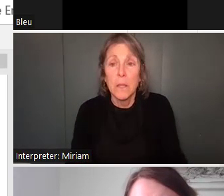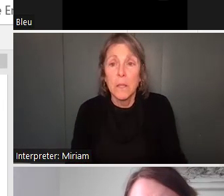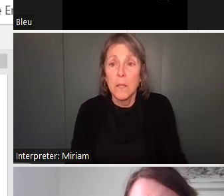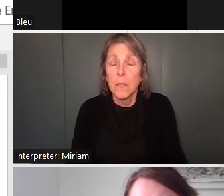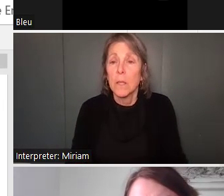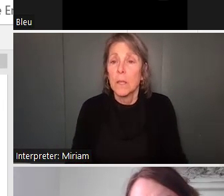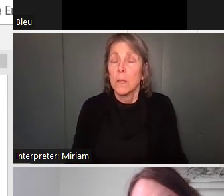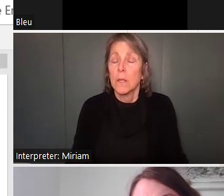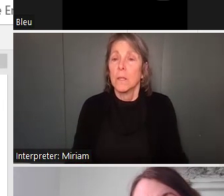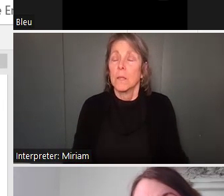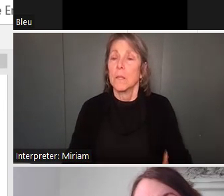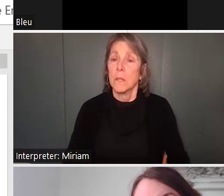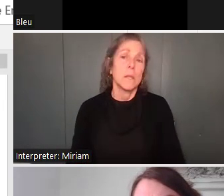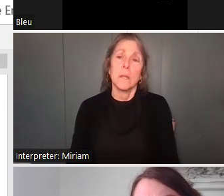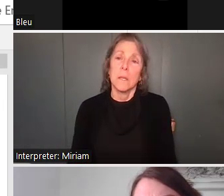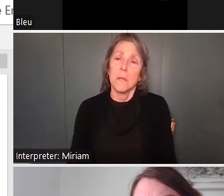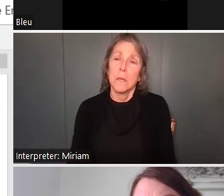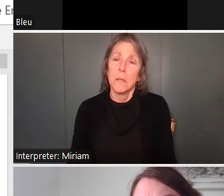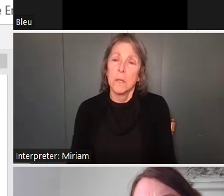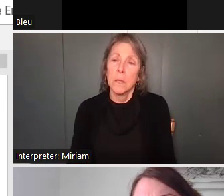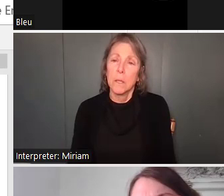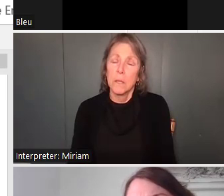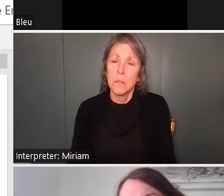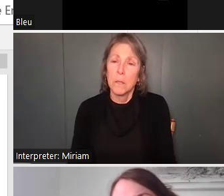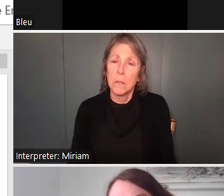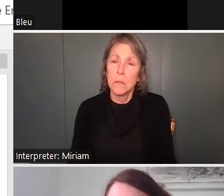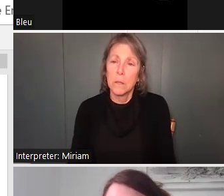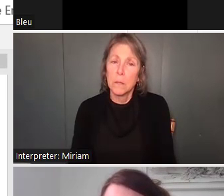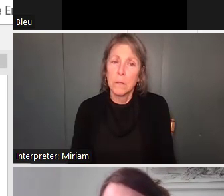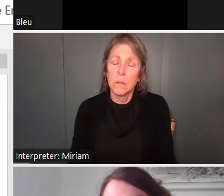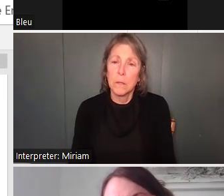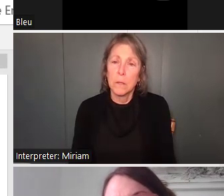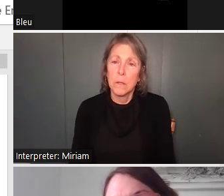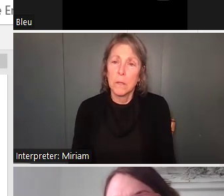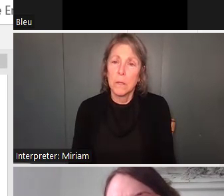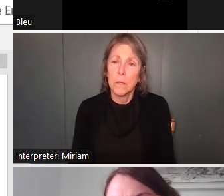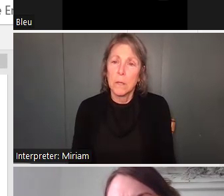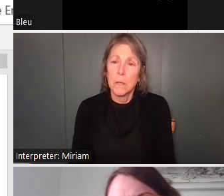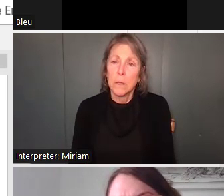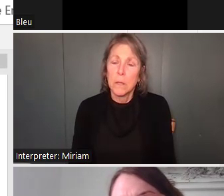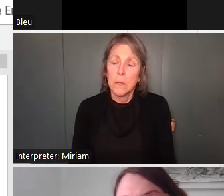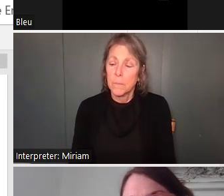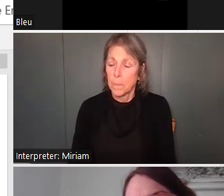yeah, so hold on, I'm watching the edits before I say anything.